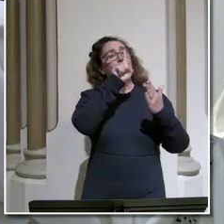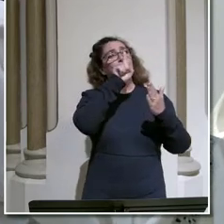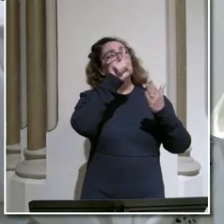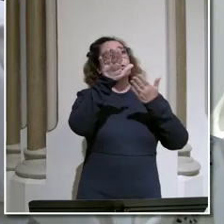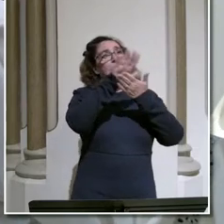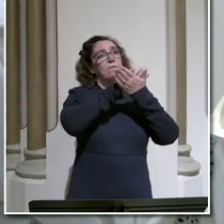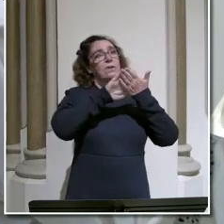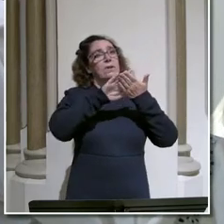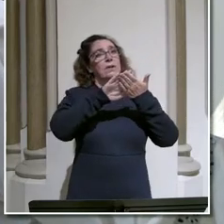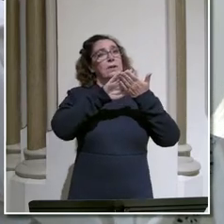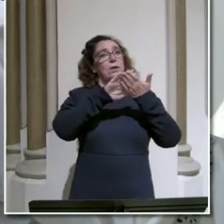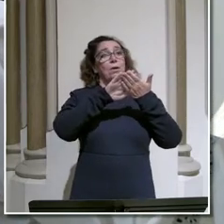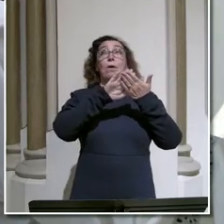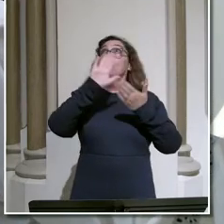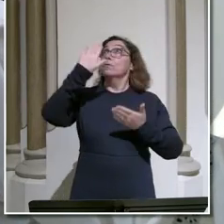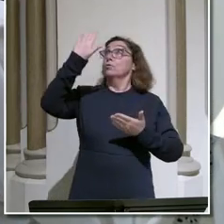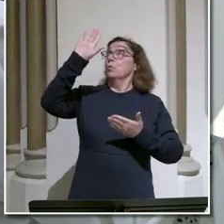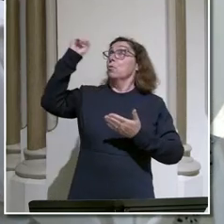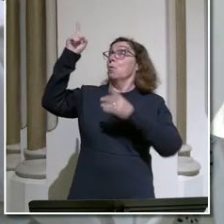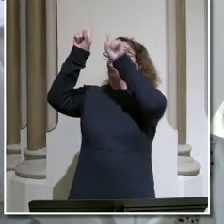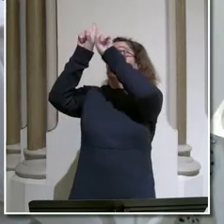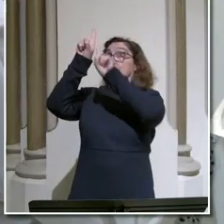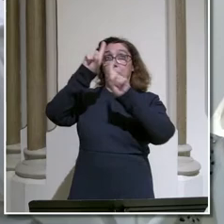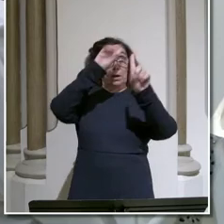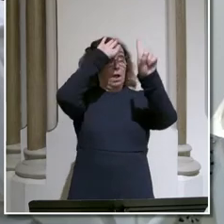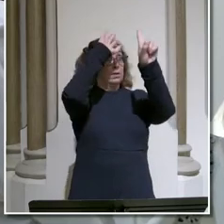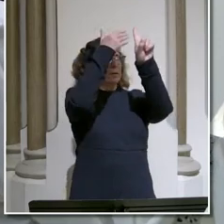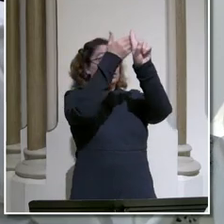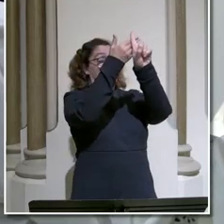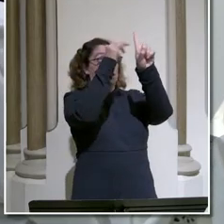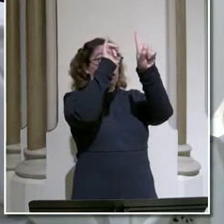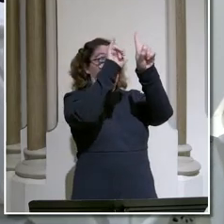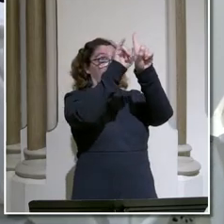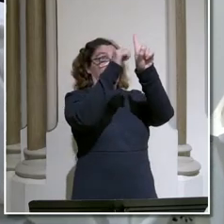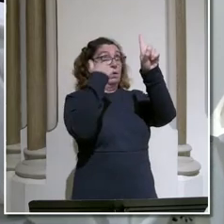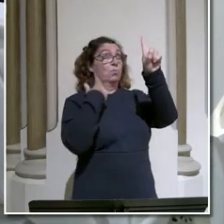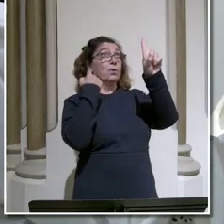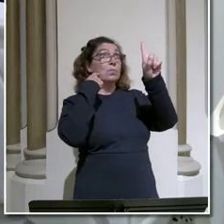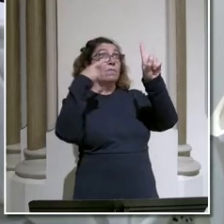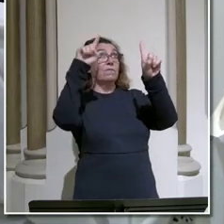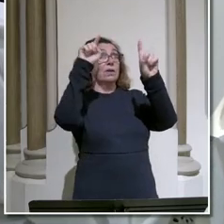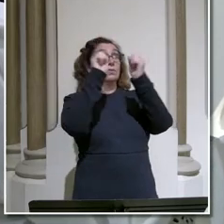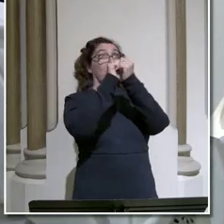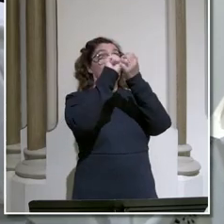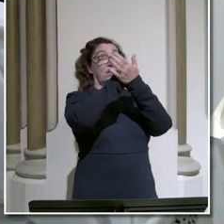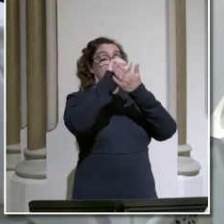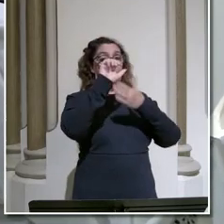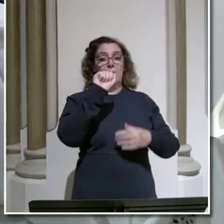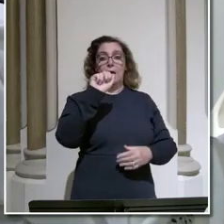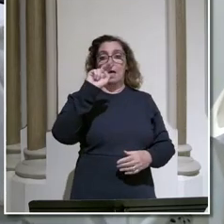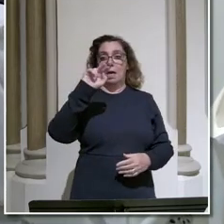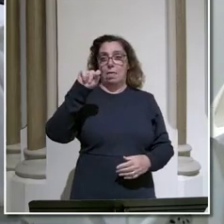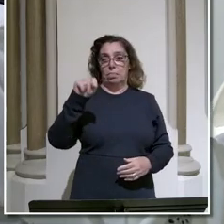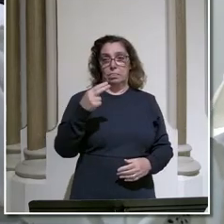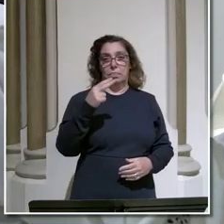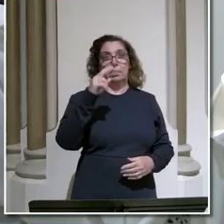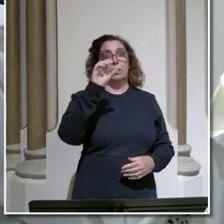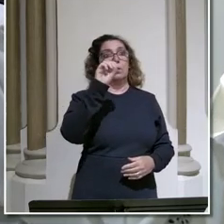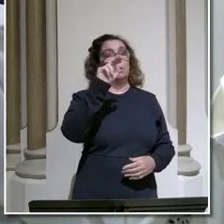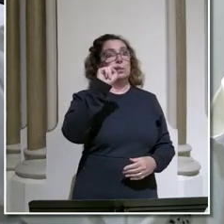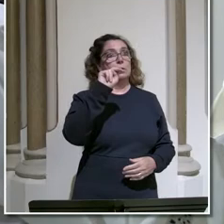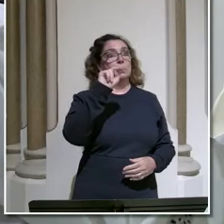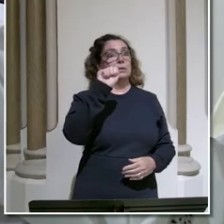Son, which we firmly profess with Saint Athanasius, may through the